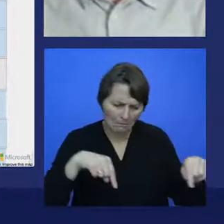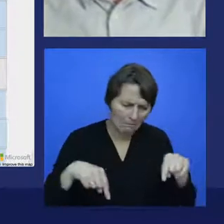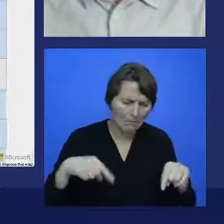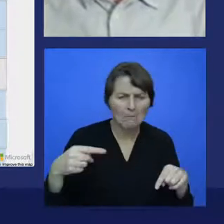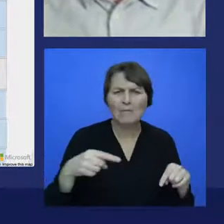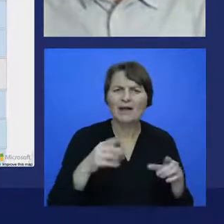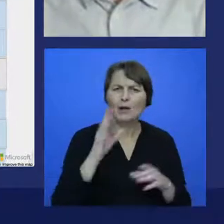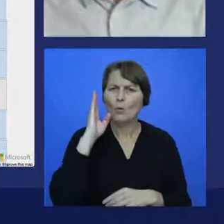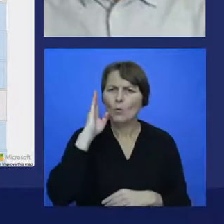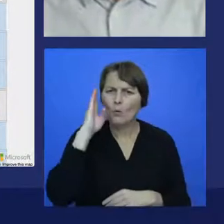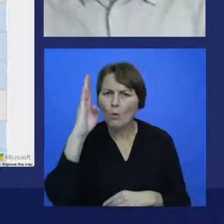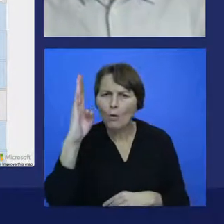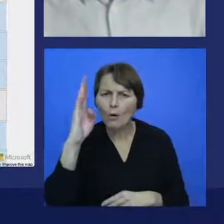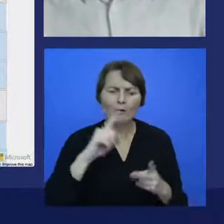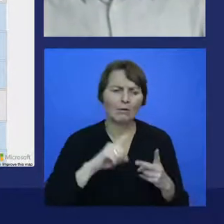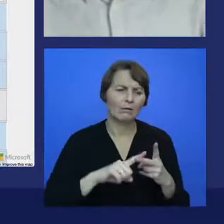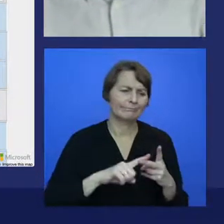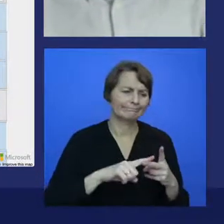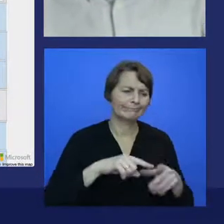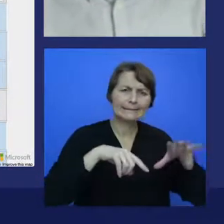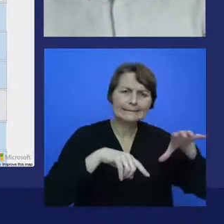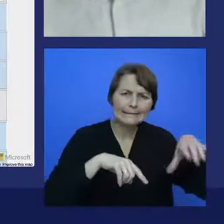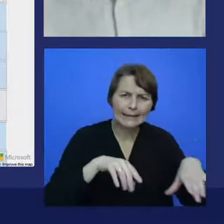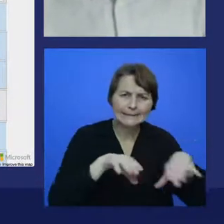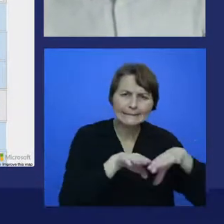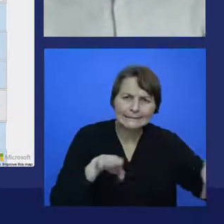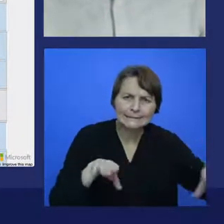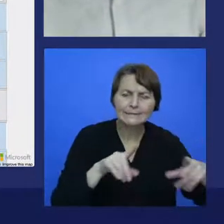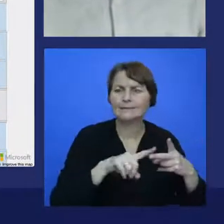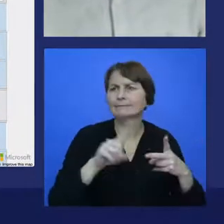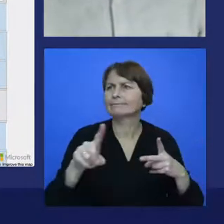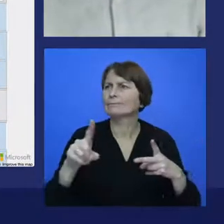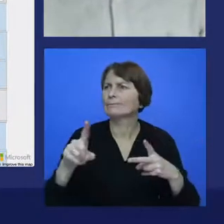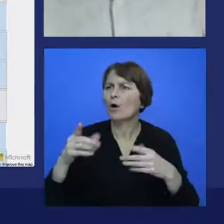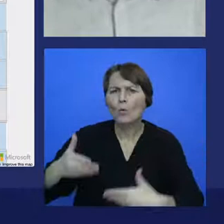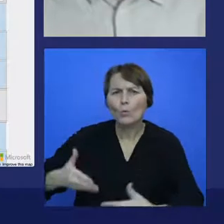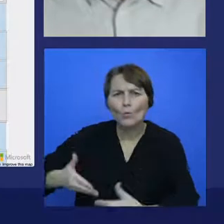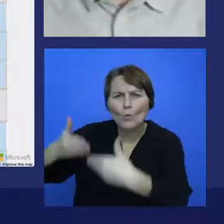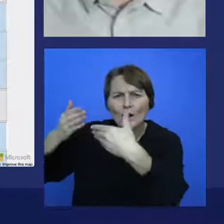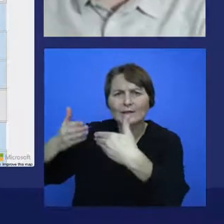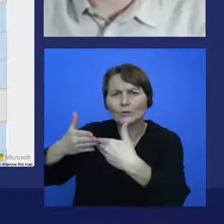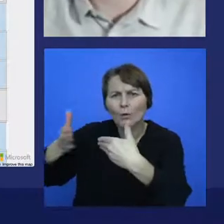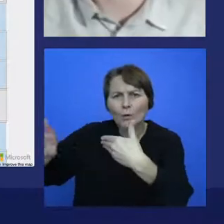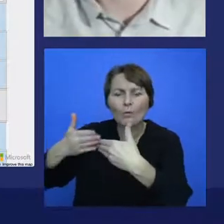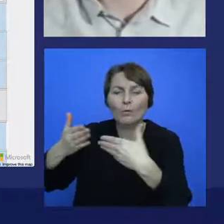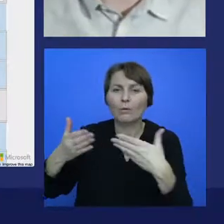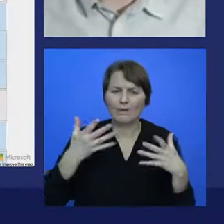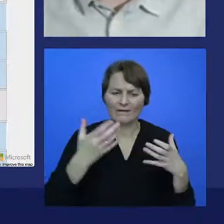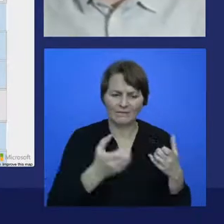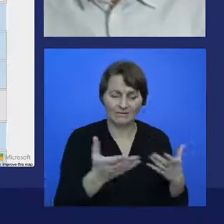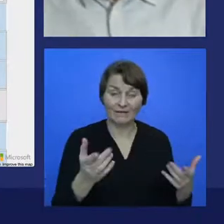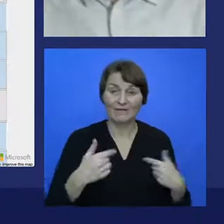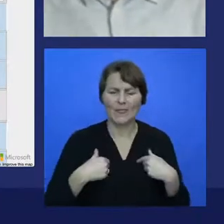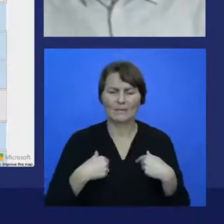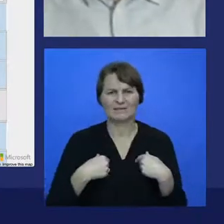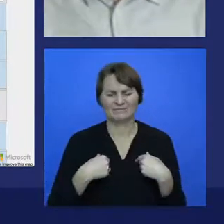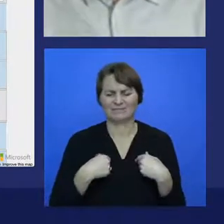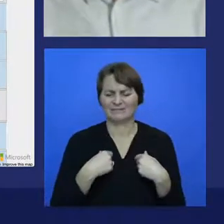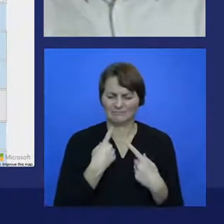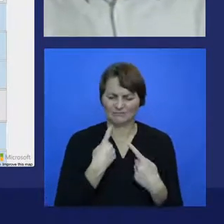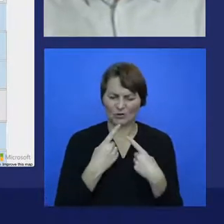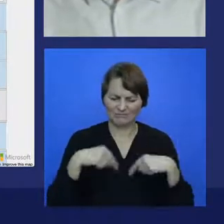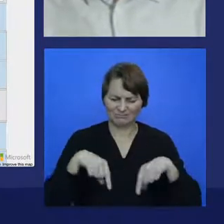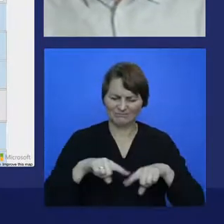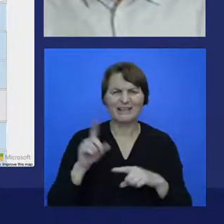desk, what's a piece of glass. But then we started asking ourselves, in this particular example, this building hasn't actually been built yet.